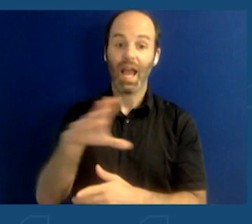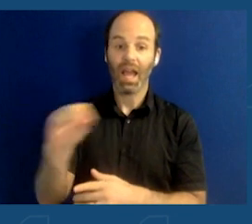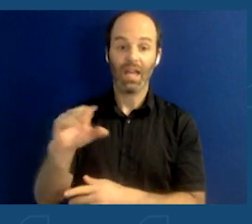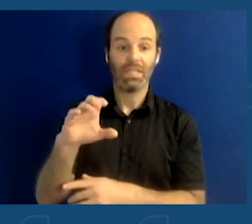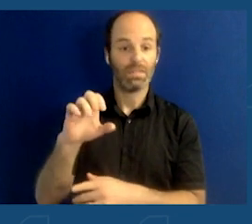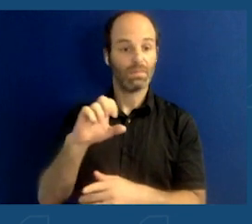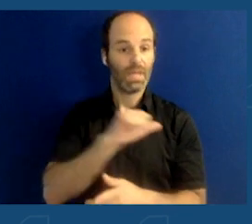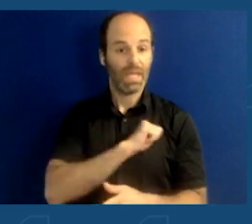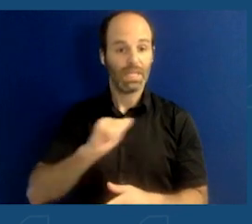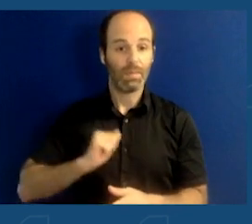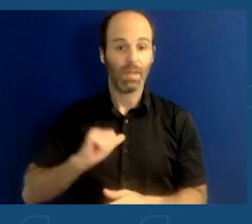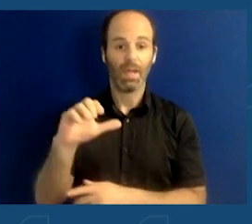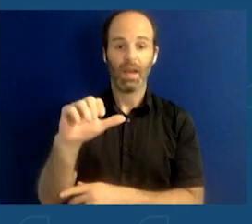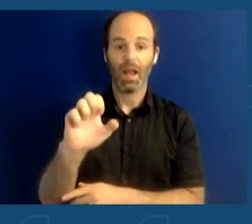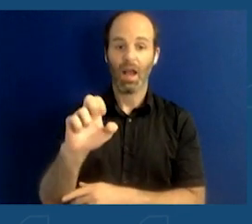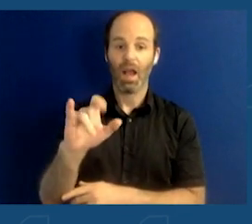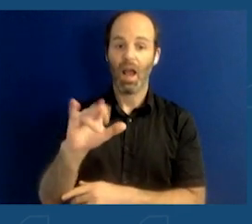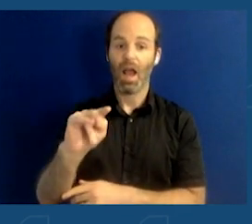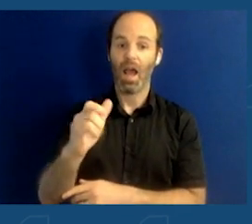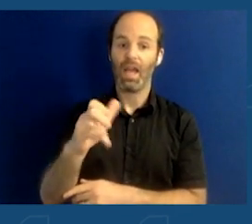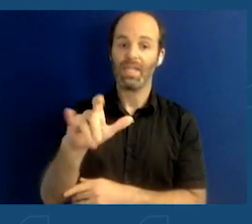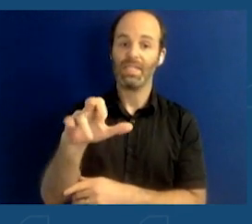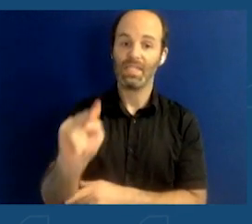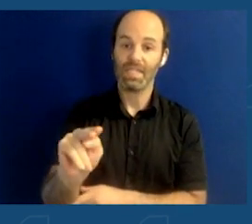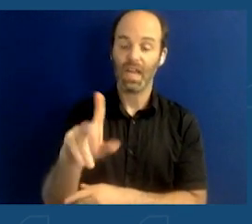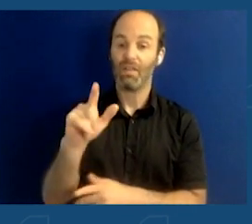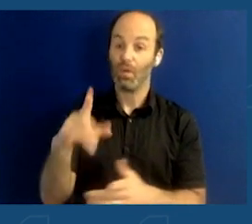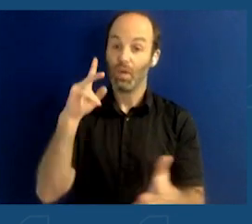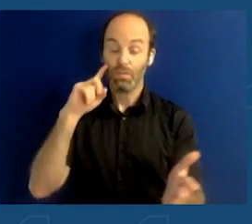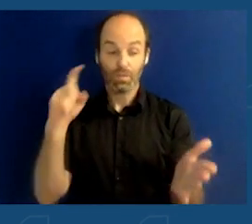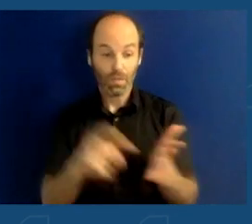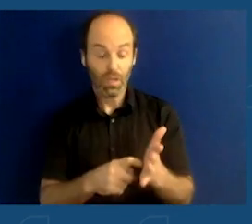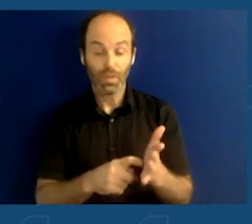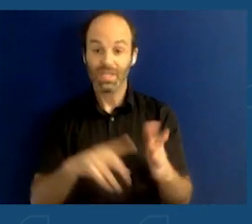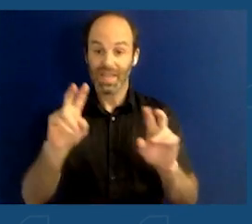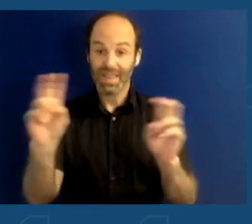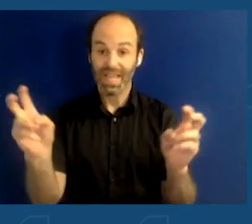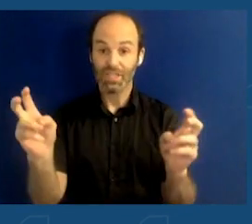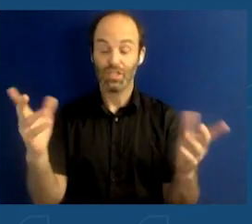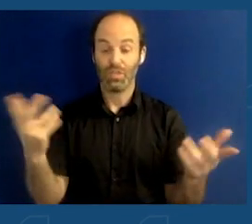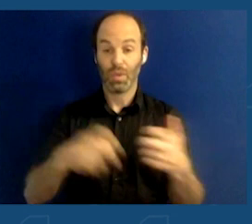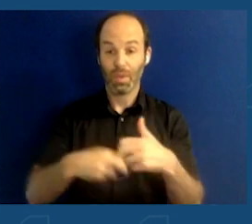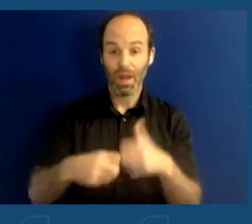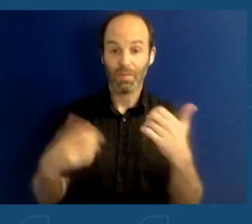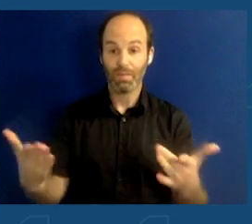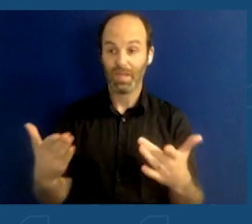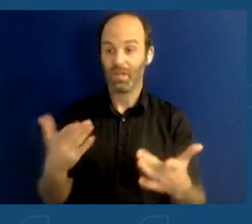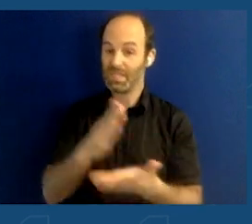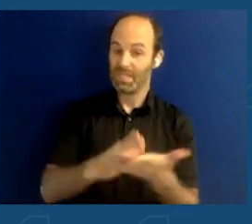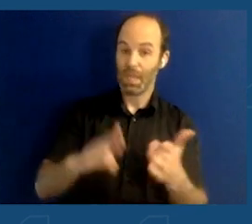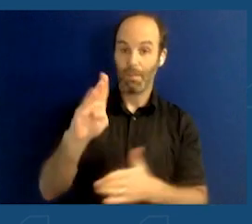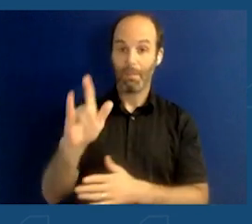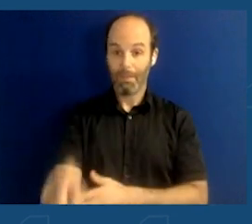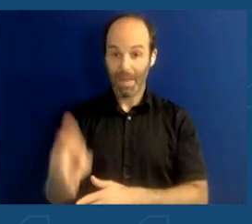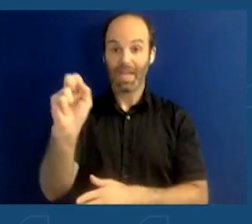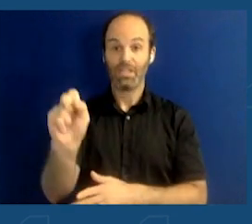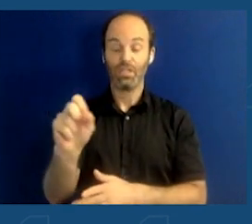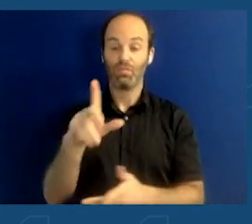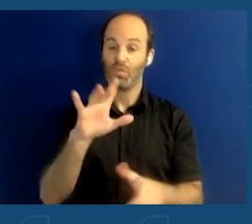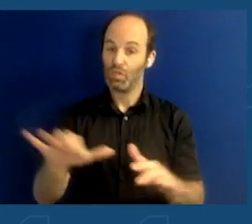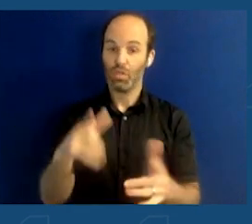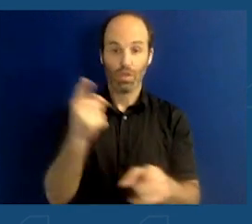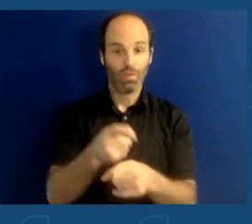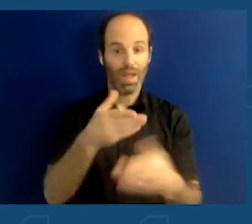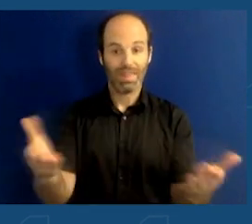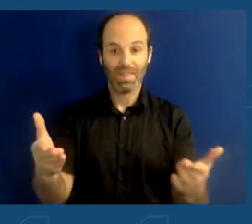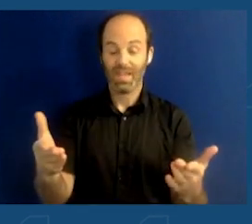for seeing an issue here, that there are some banks doing the right thing, let people know who they are, and the rest of you, you better catch up. That's